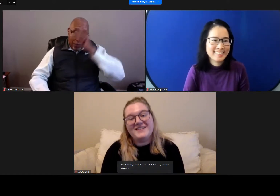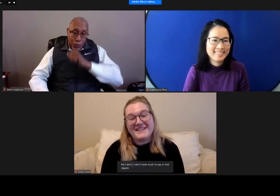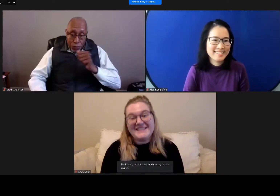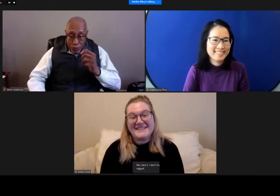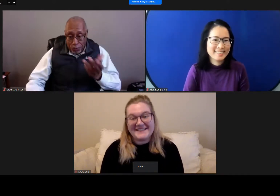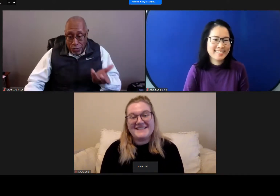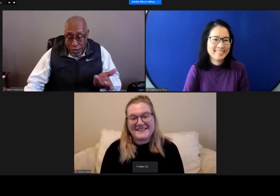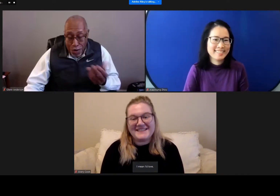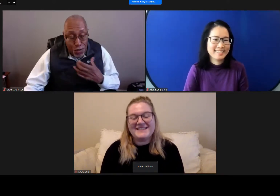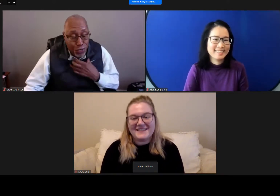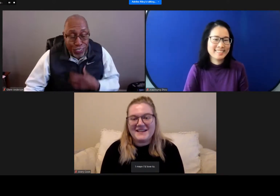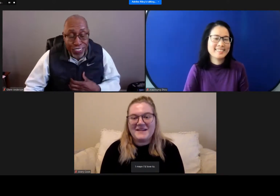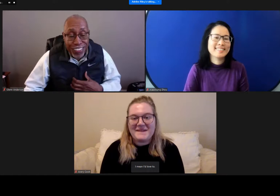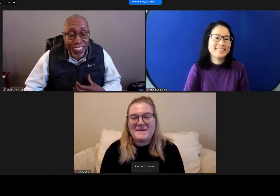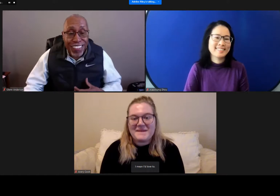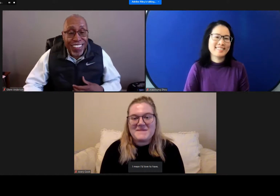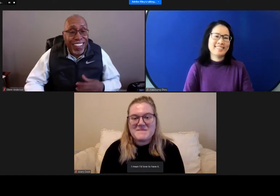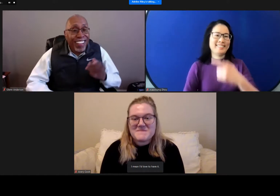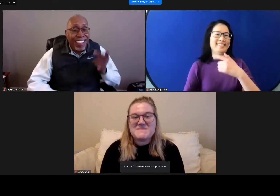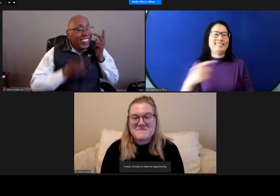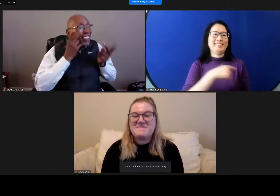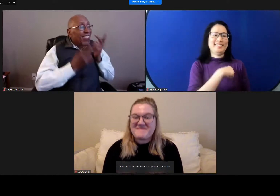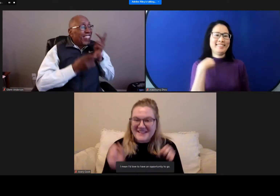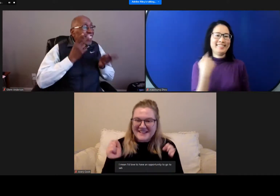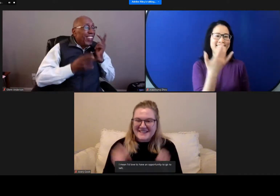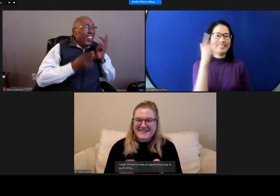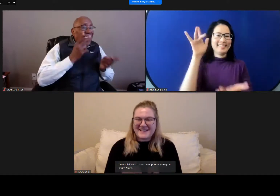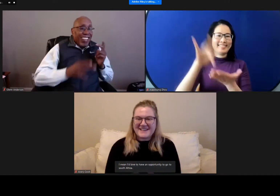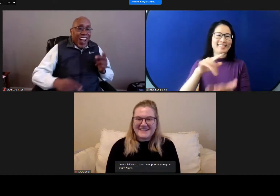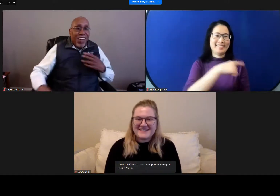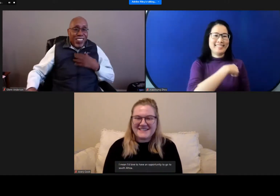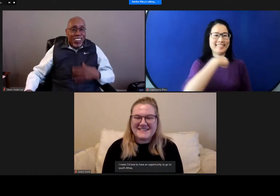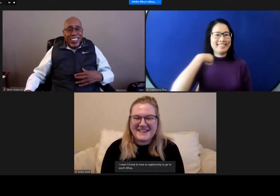I mean, I'd love to have an opportunity to go to South Africa.